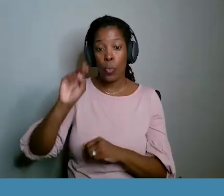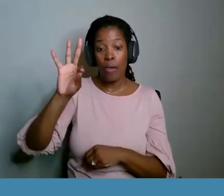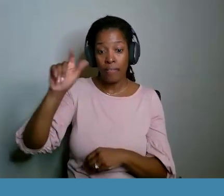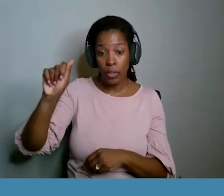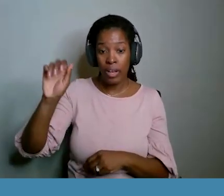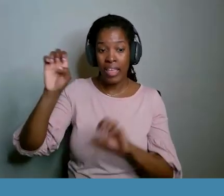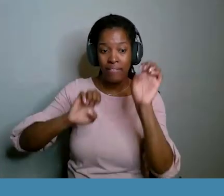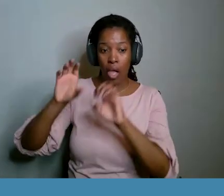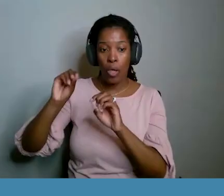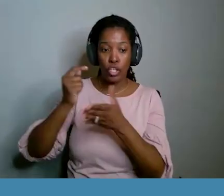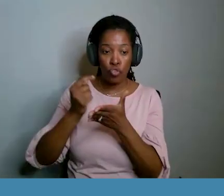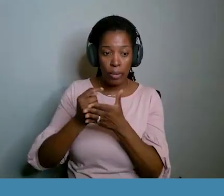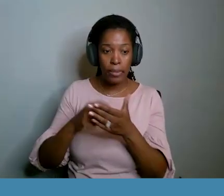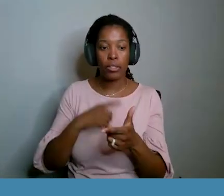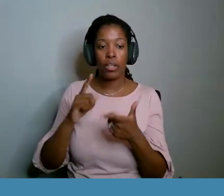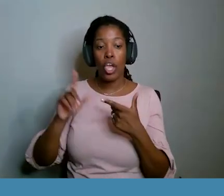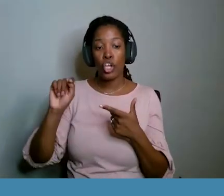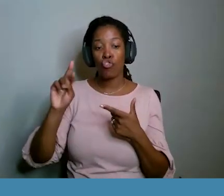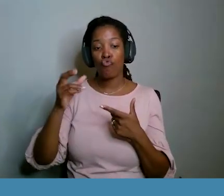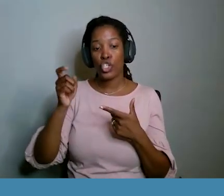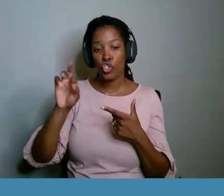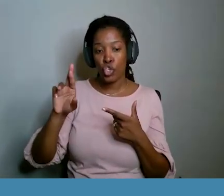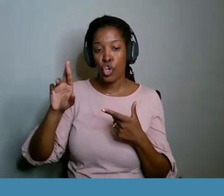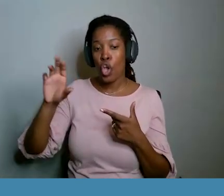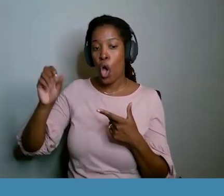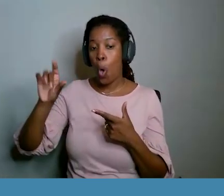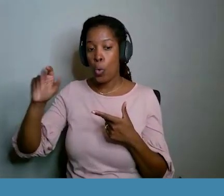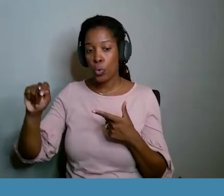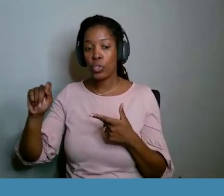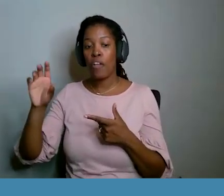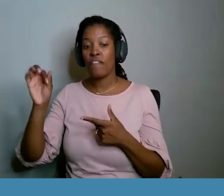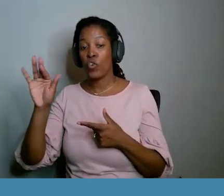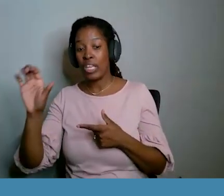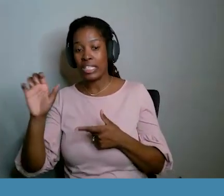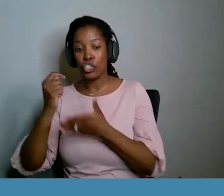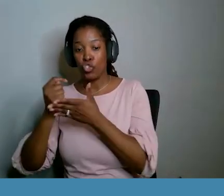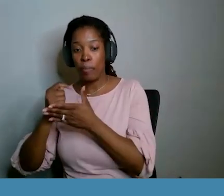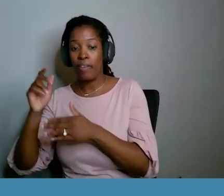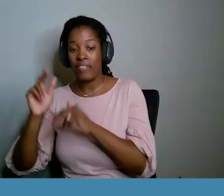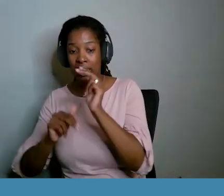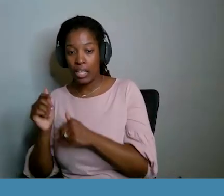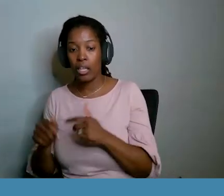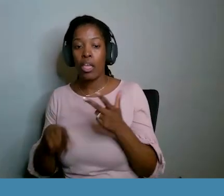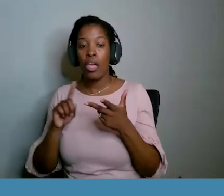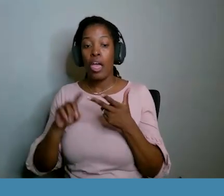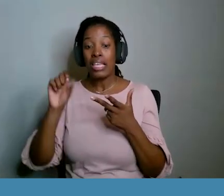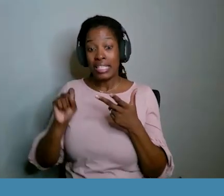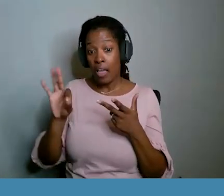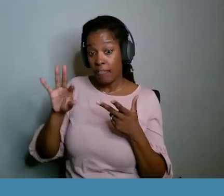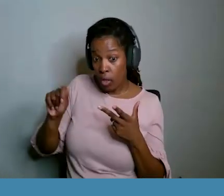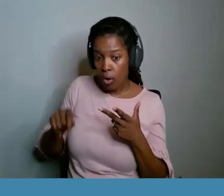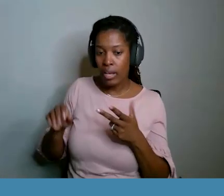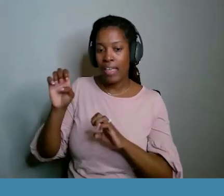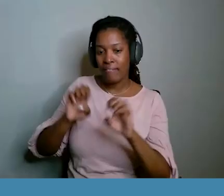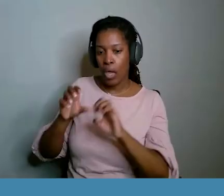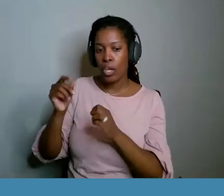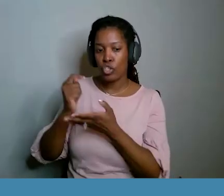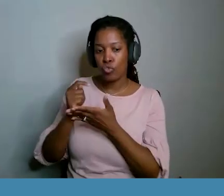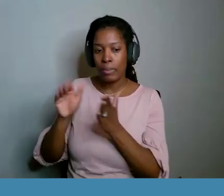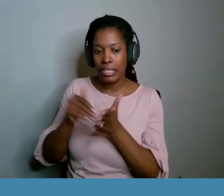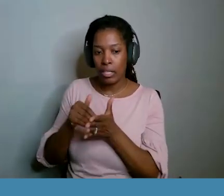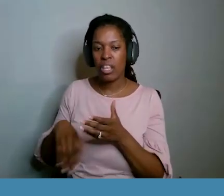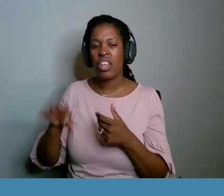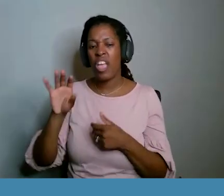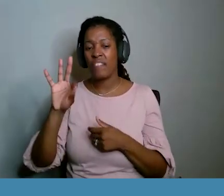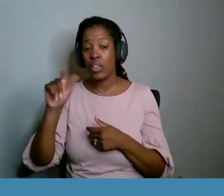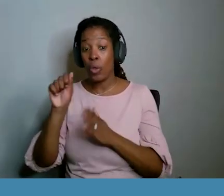Treatment Facility, South Florida Evaluation and Treatment Facility, and then Florida State Hospital has a secure forensic unit